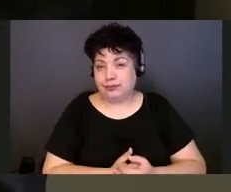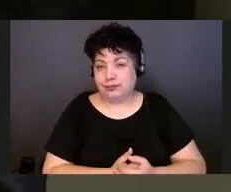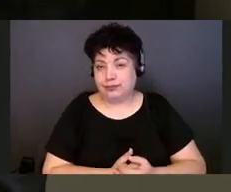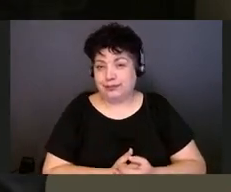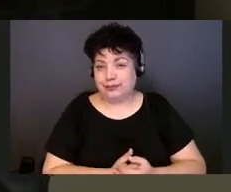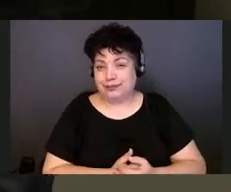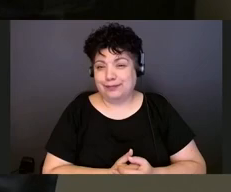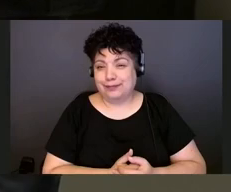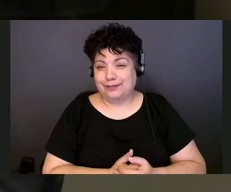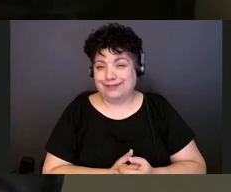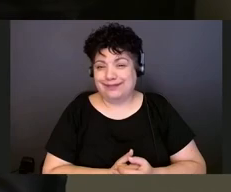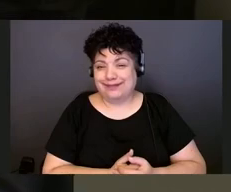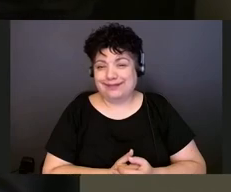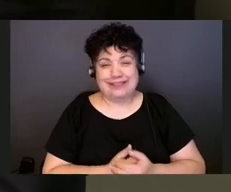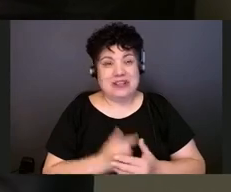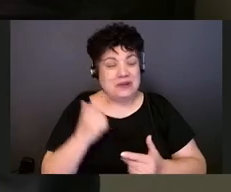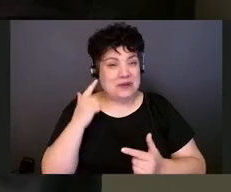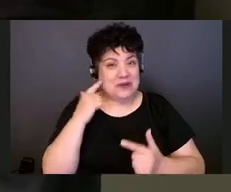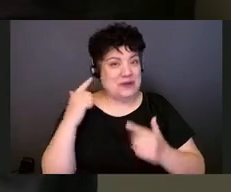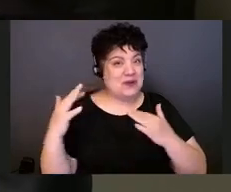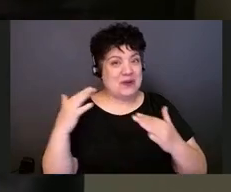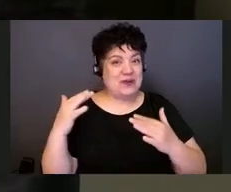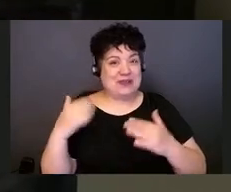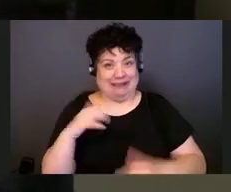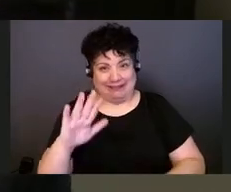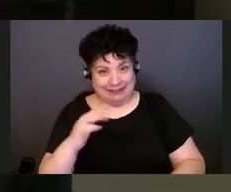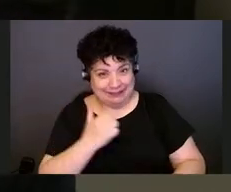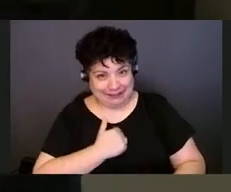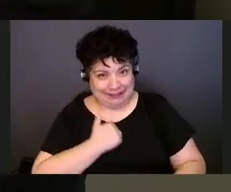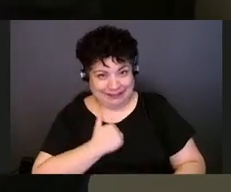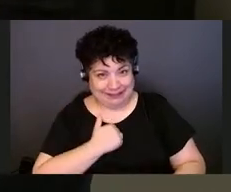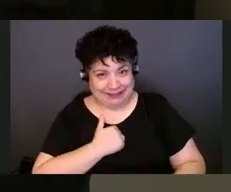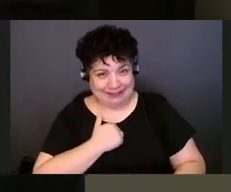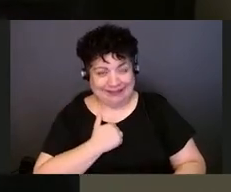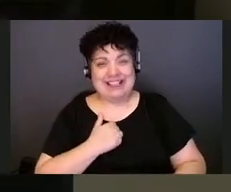I didn't mean that. That's not part of the script.